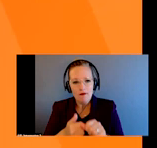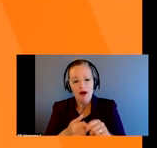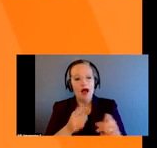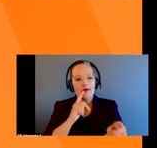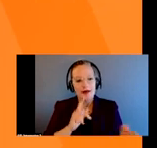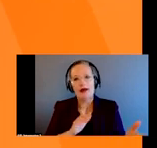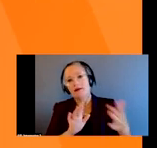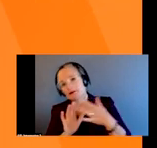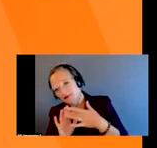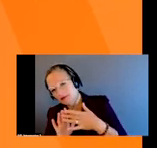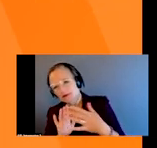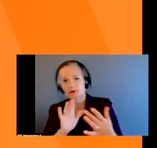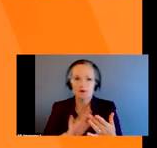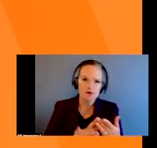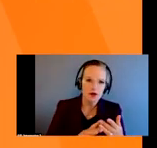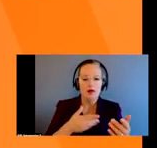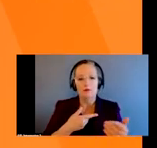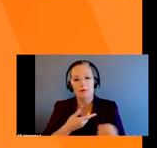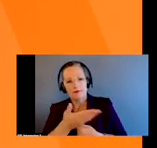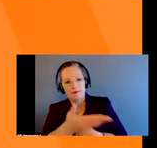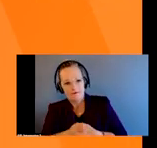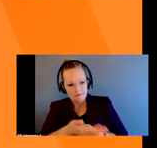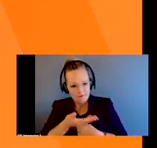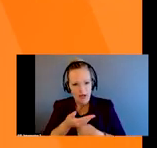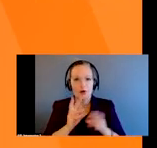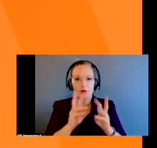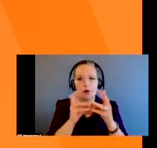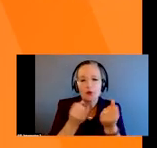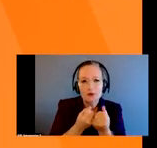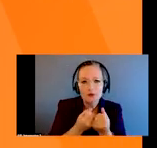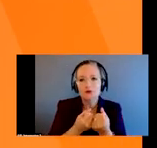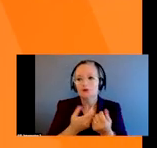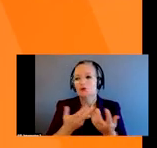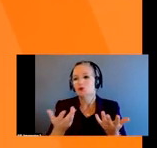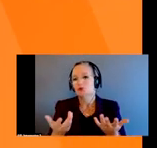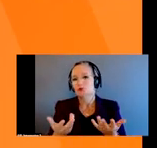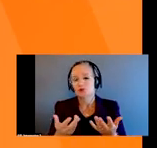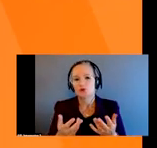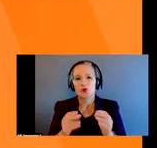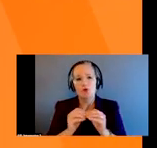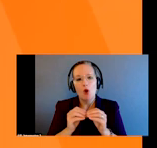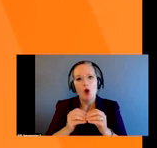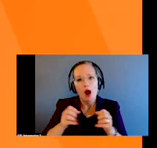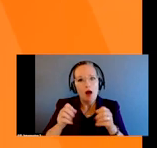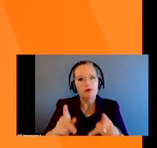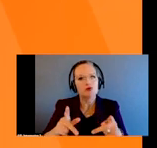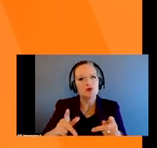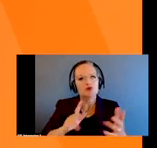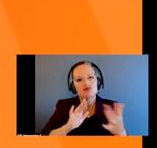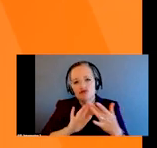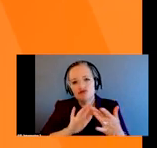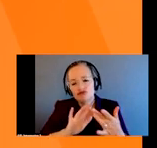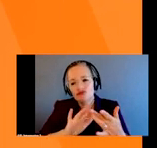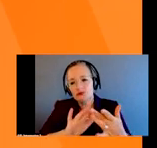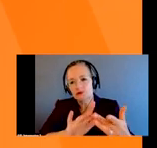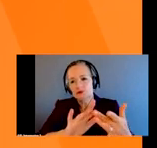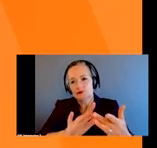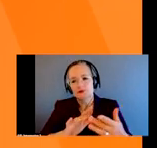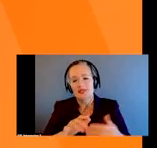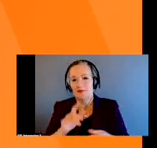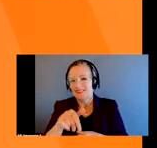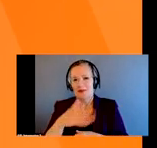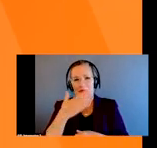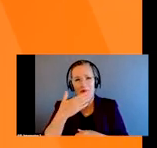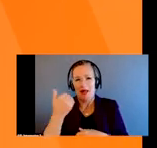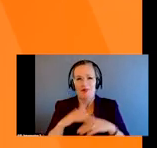and we invite them out to a workshop, or we do something with them in terms of having more touch points with them. But it's way, way, way